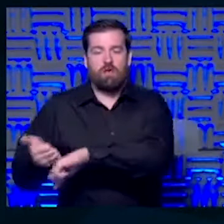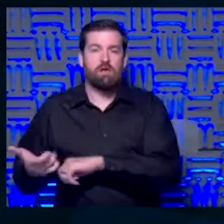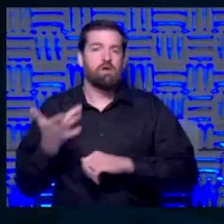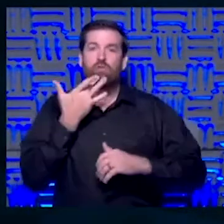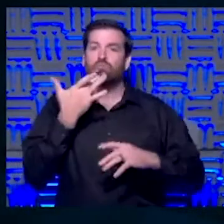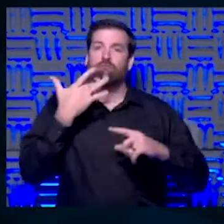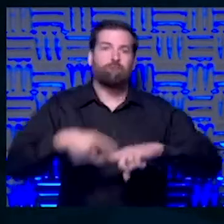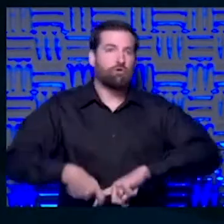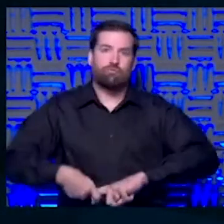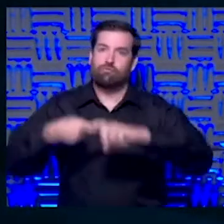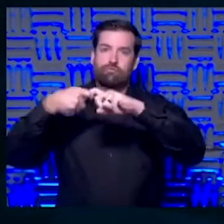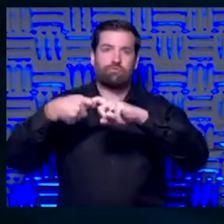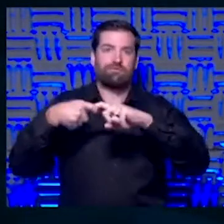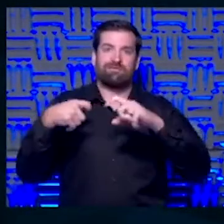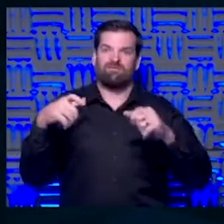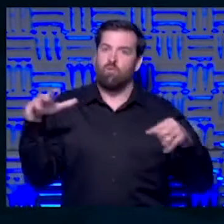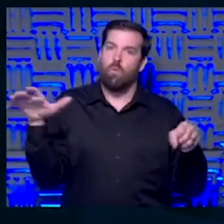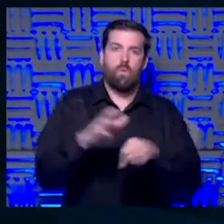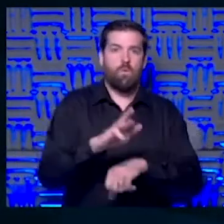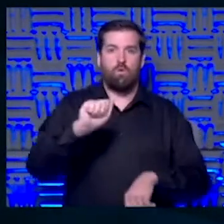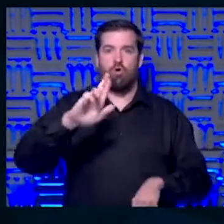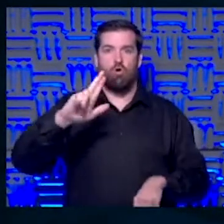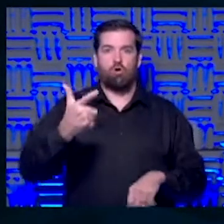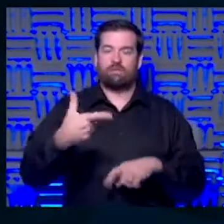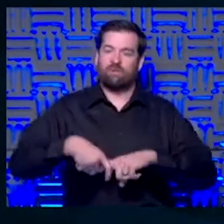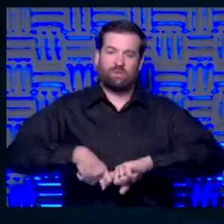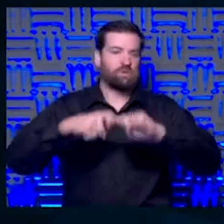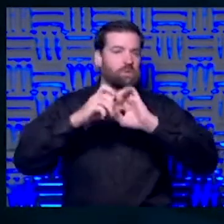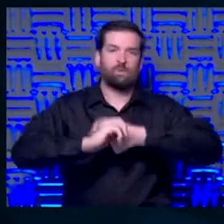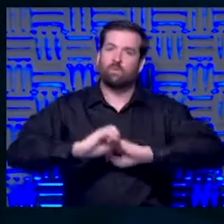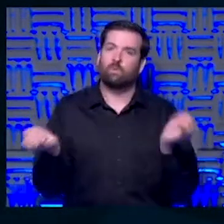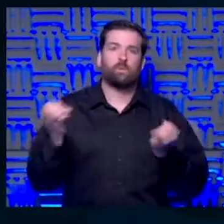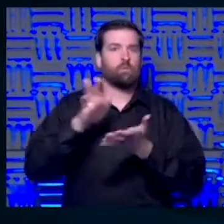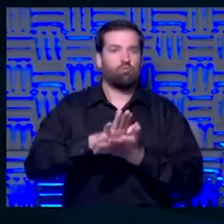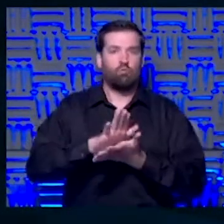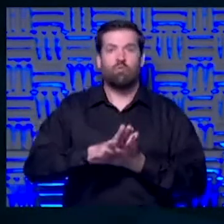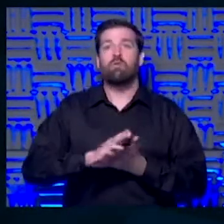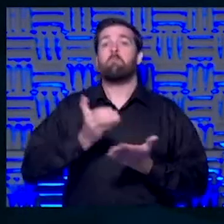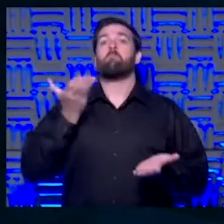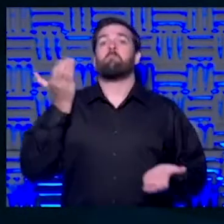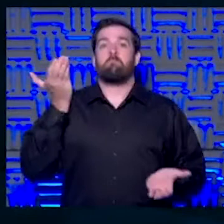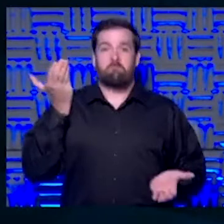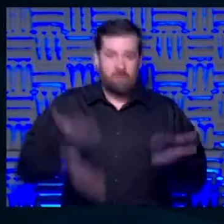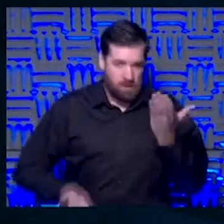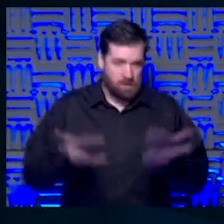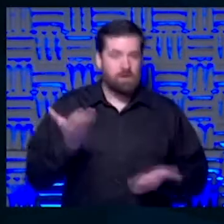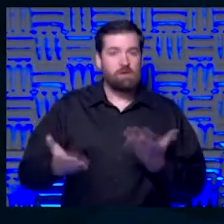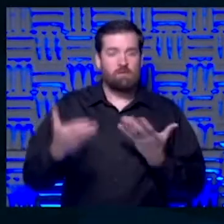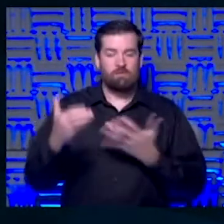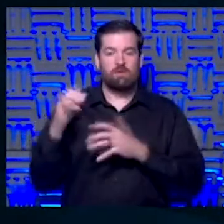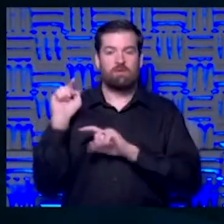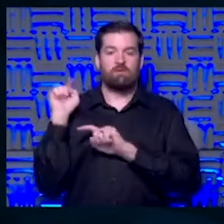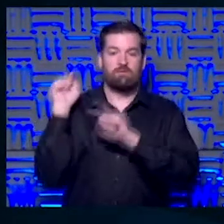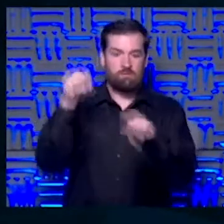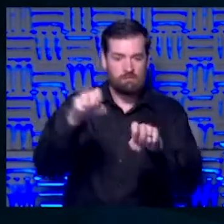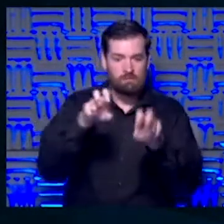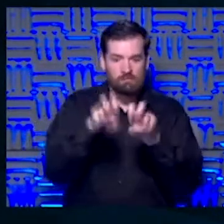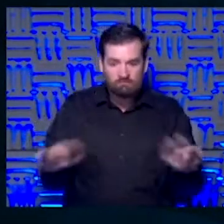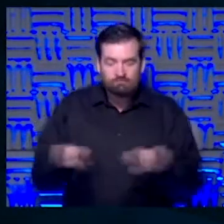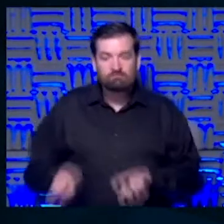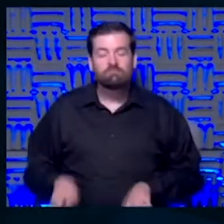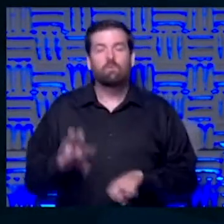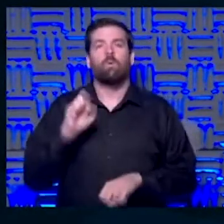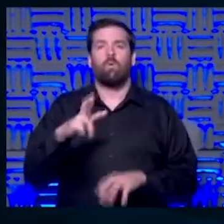pause throughout the entirety of August, and then maybe we can have an in-class room setting or